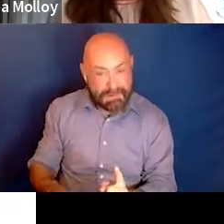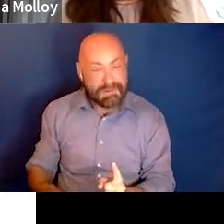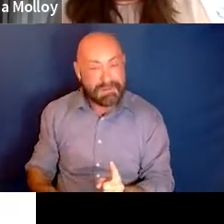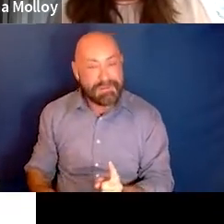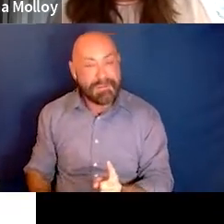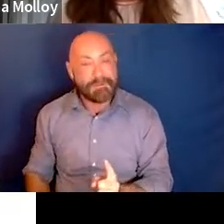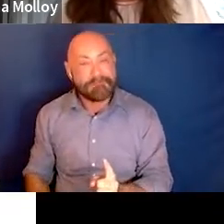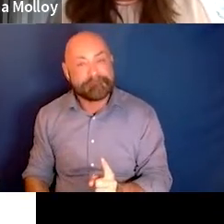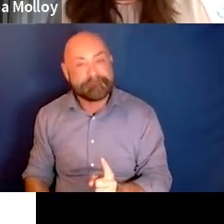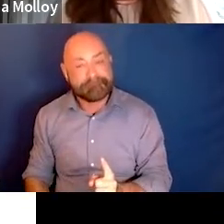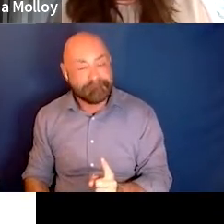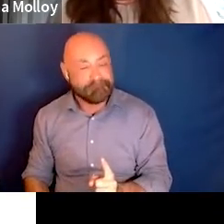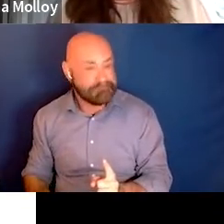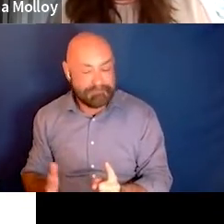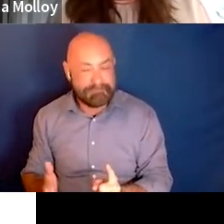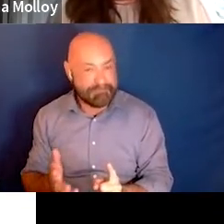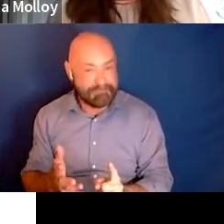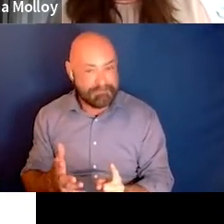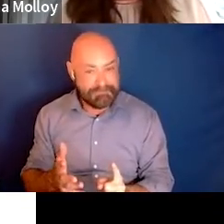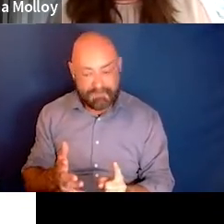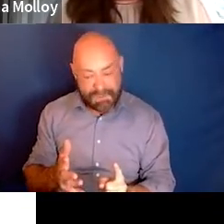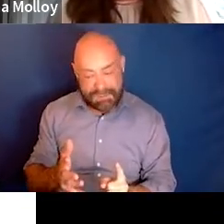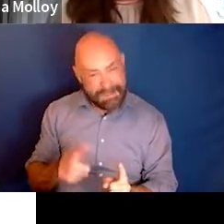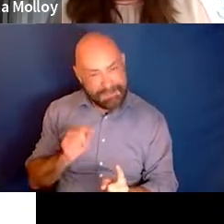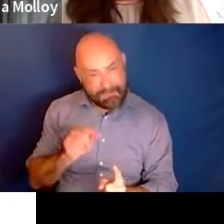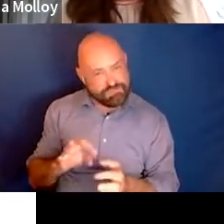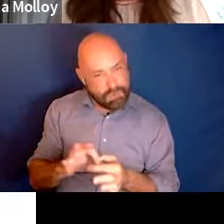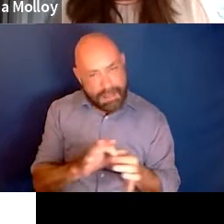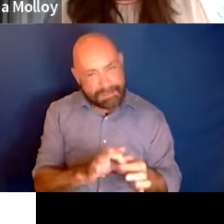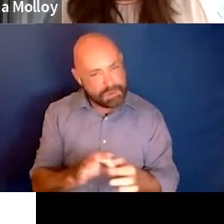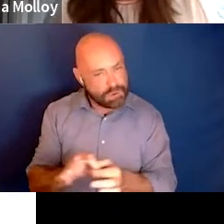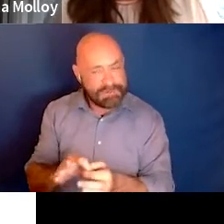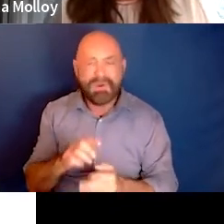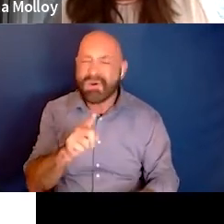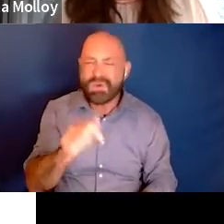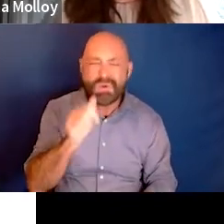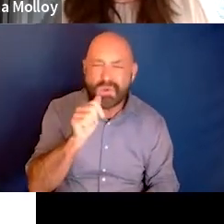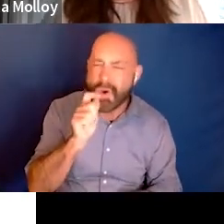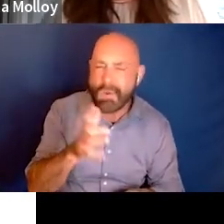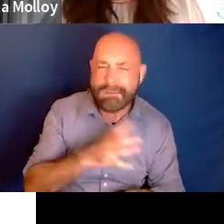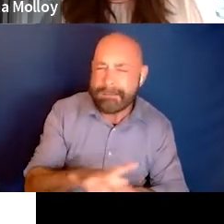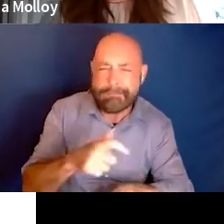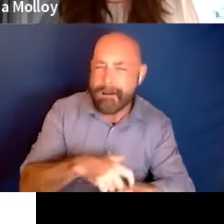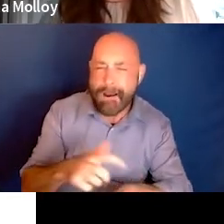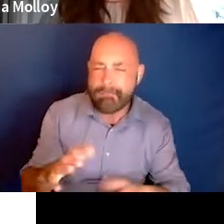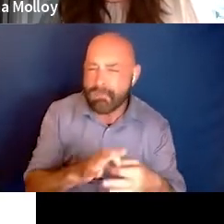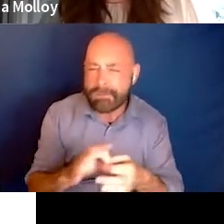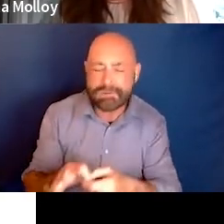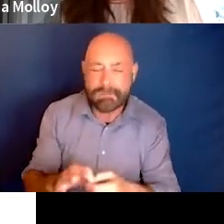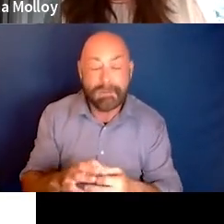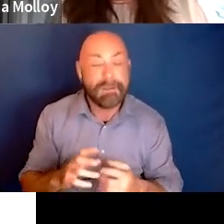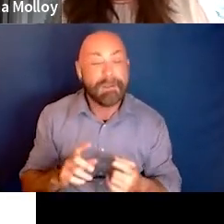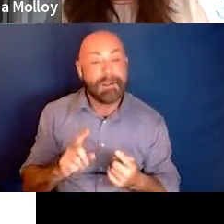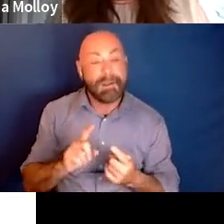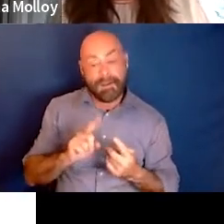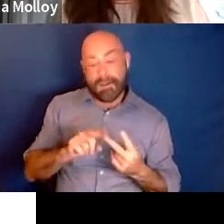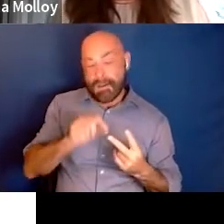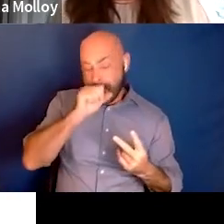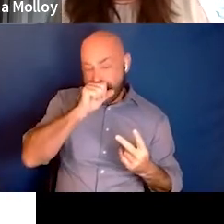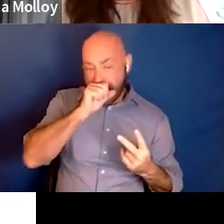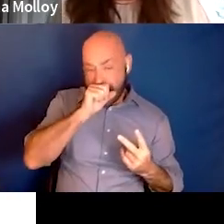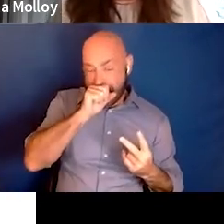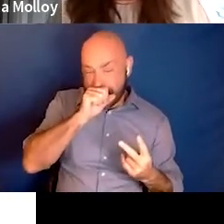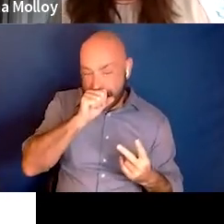or transactions, and building those relationships, as you all know, takes time. We've learned that local areas are often in